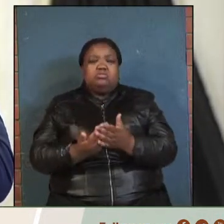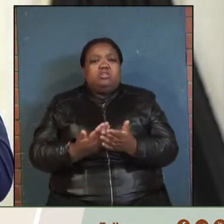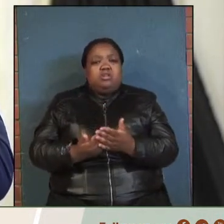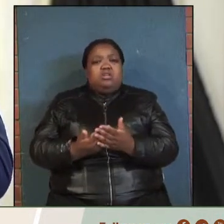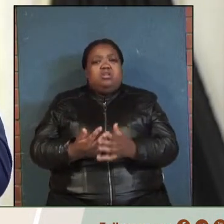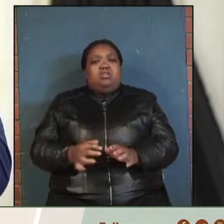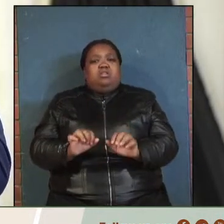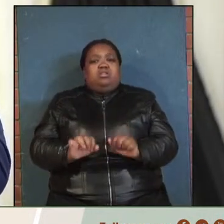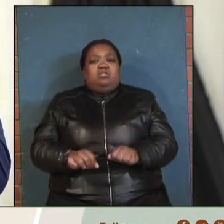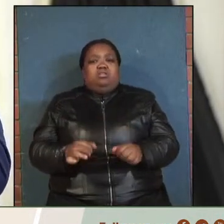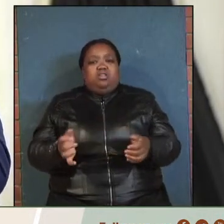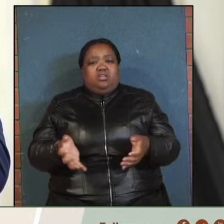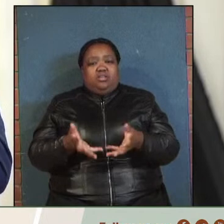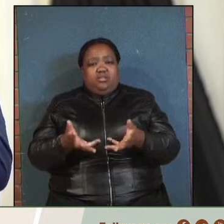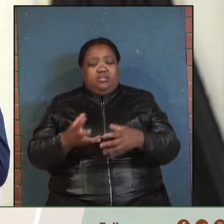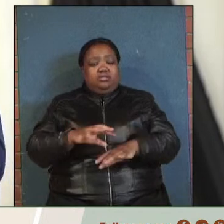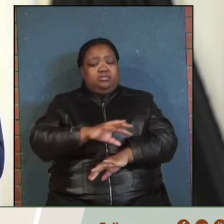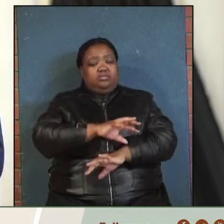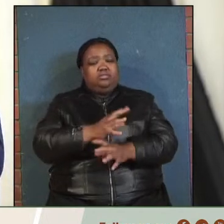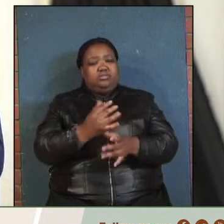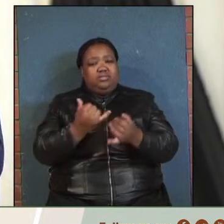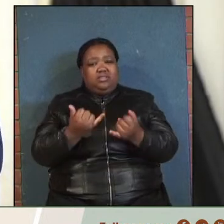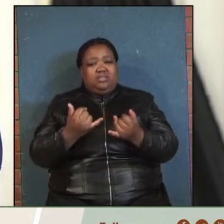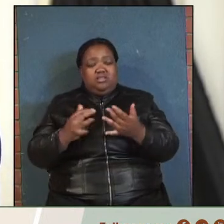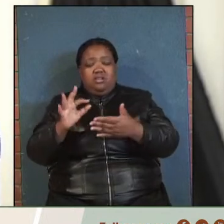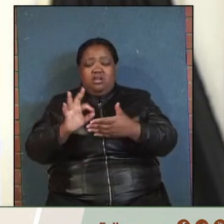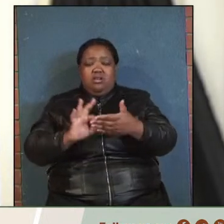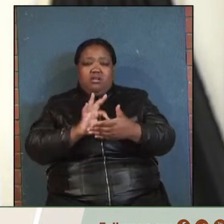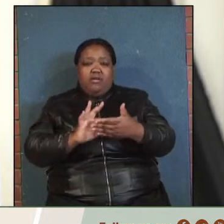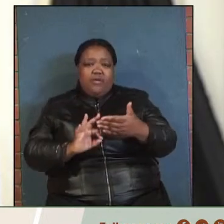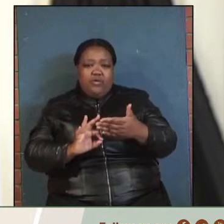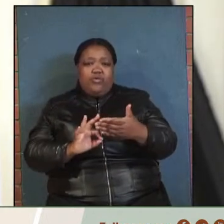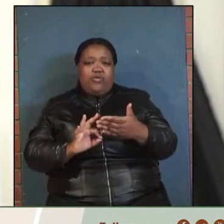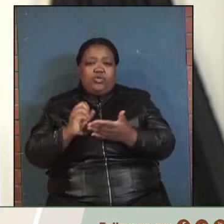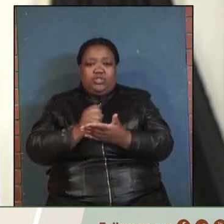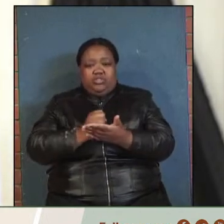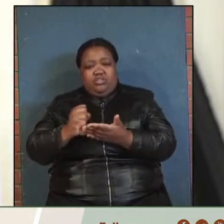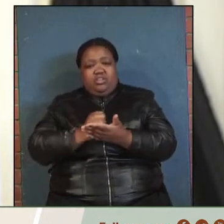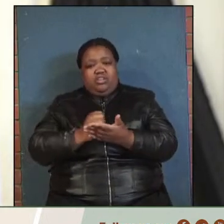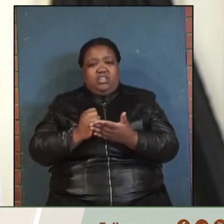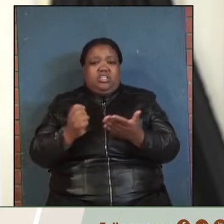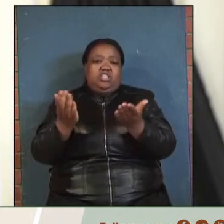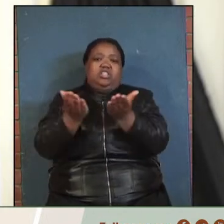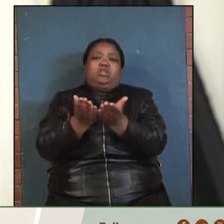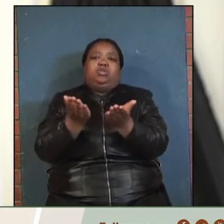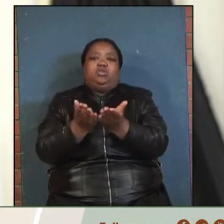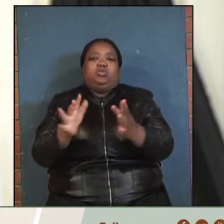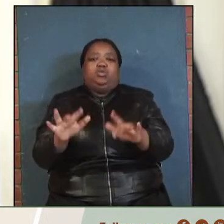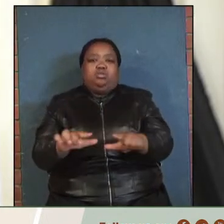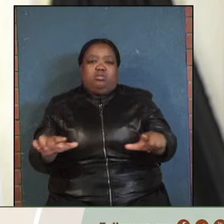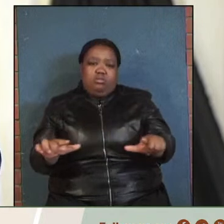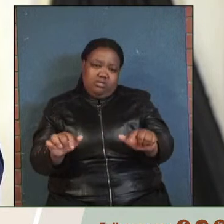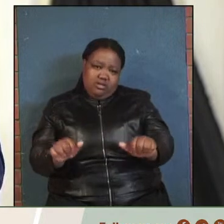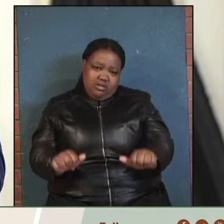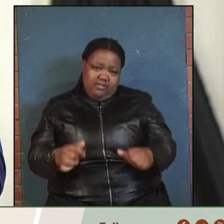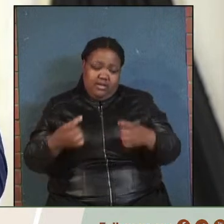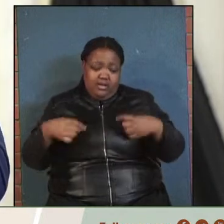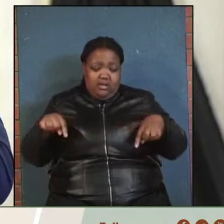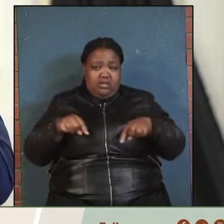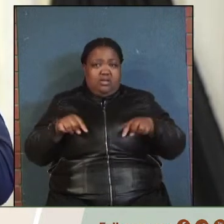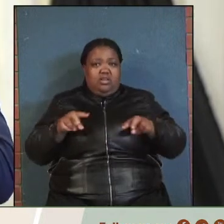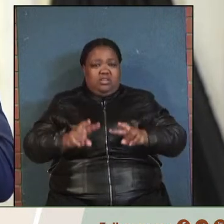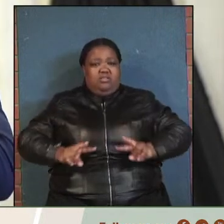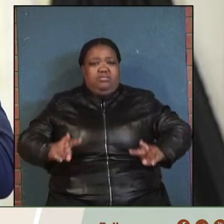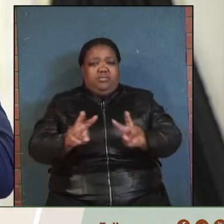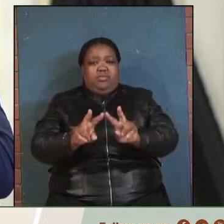platforms pertaining to voter registrations at school level. As a value, we are sometimes,